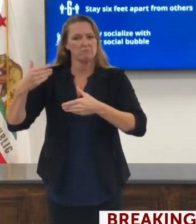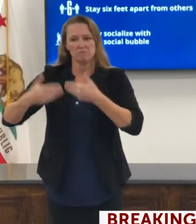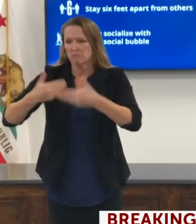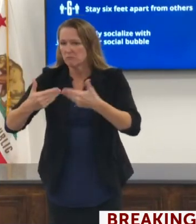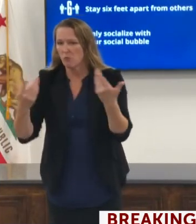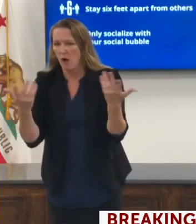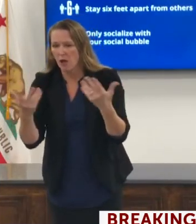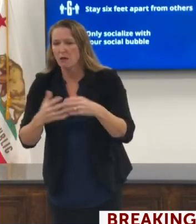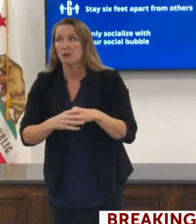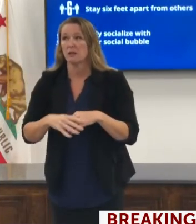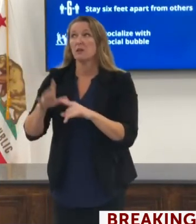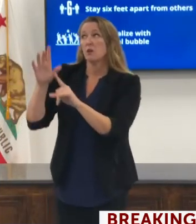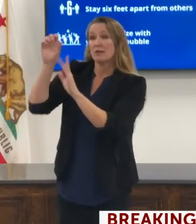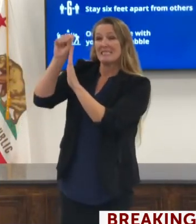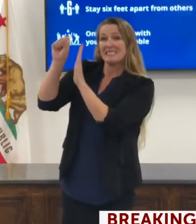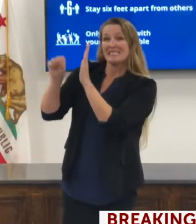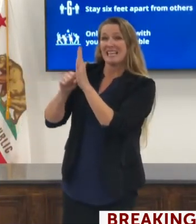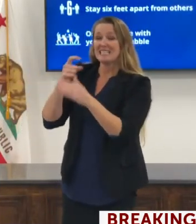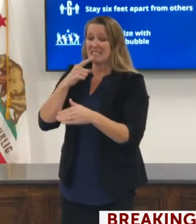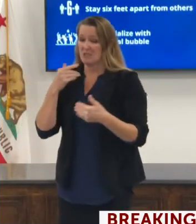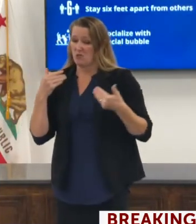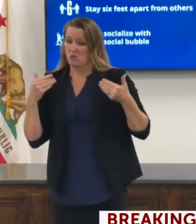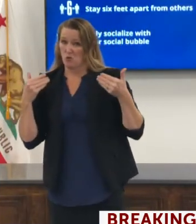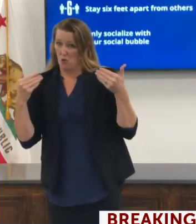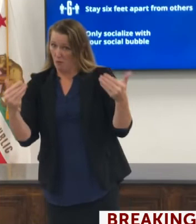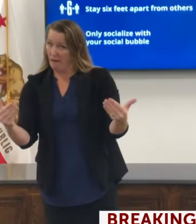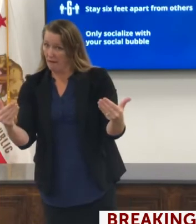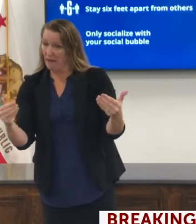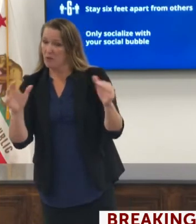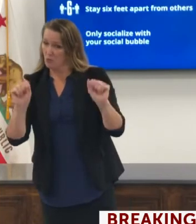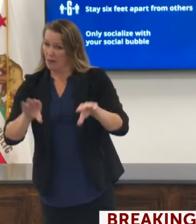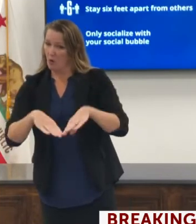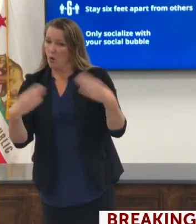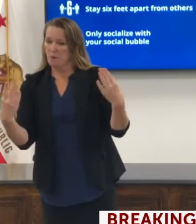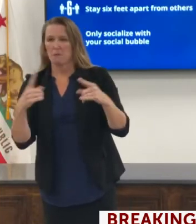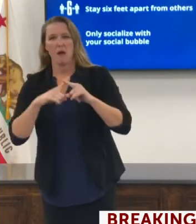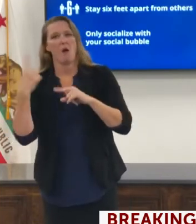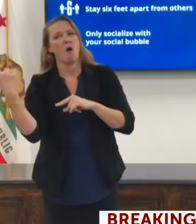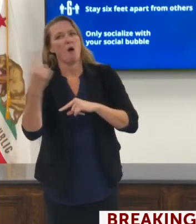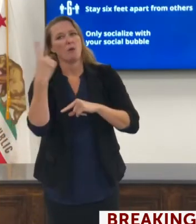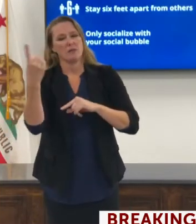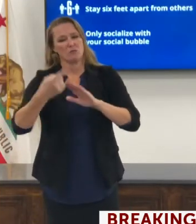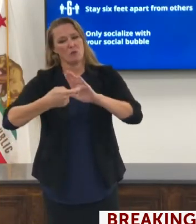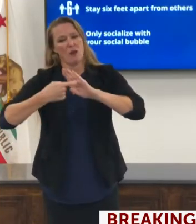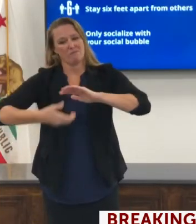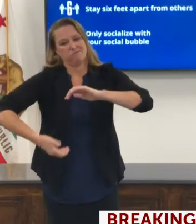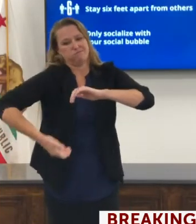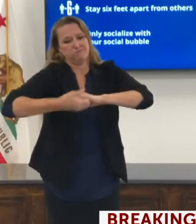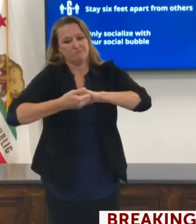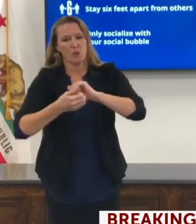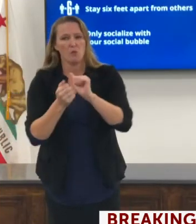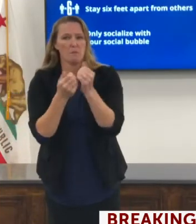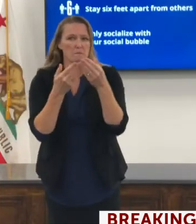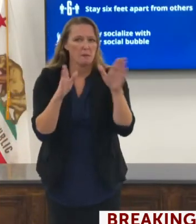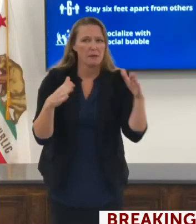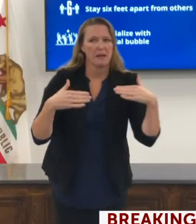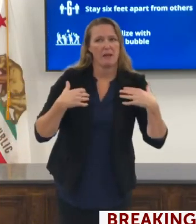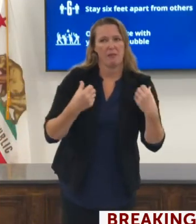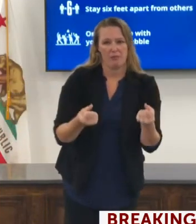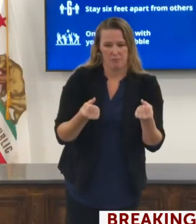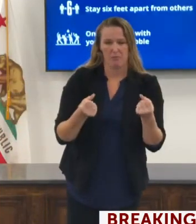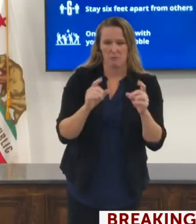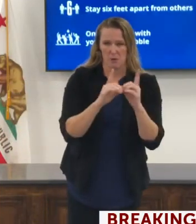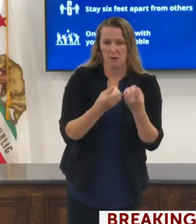can continue to move forward, that would be in consultation with public health and, of course, our bargaining units, our unions, our employees and